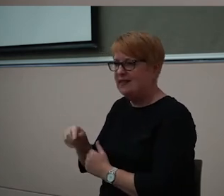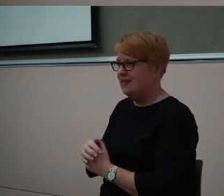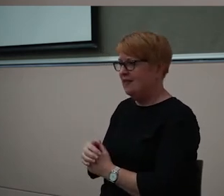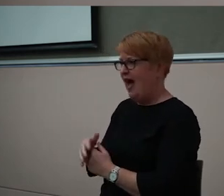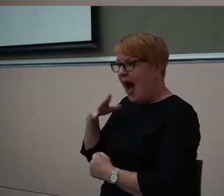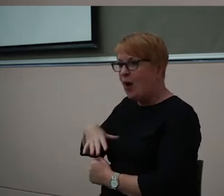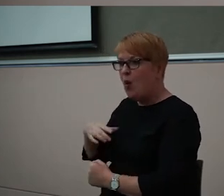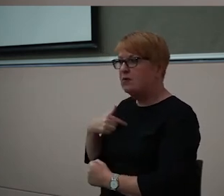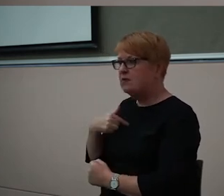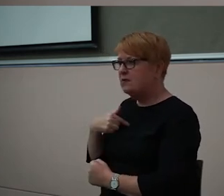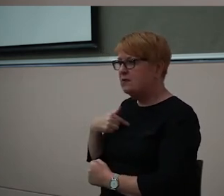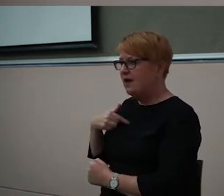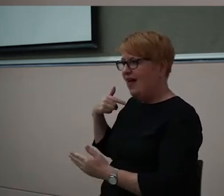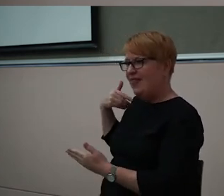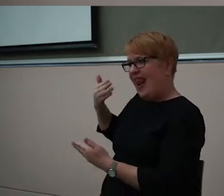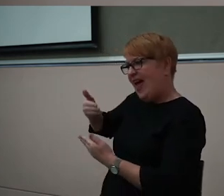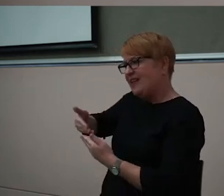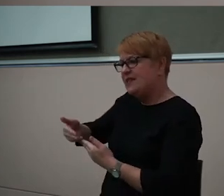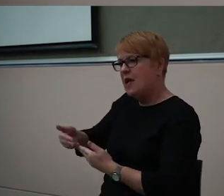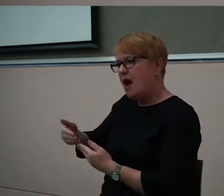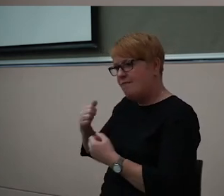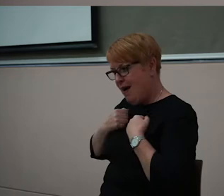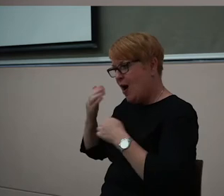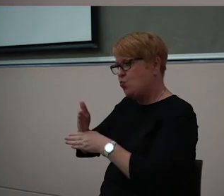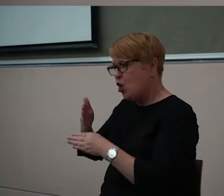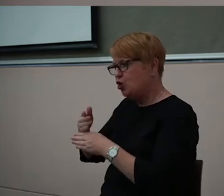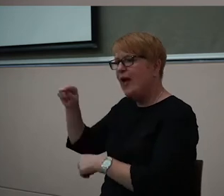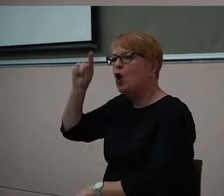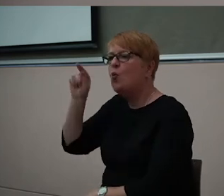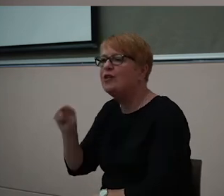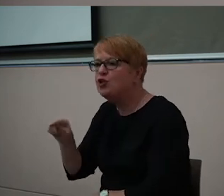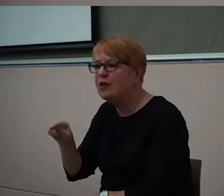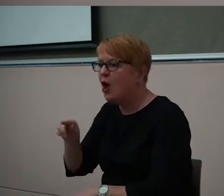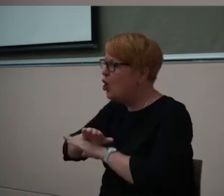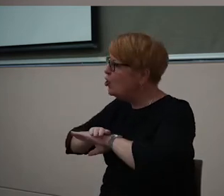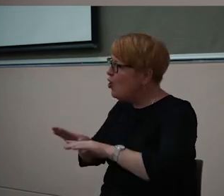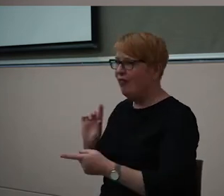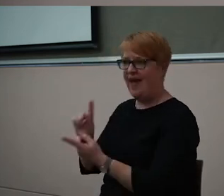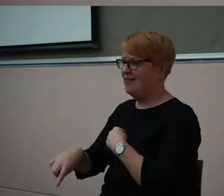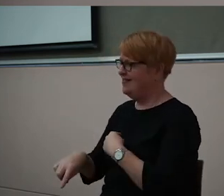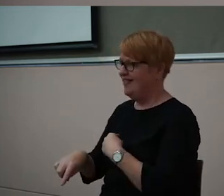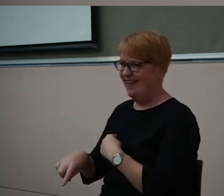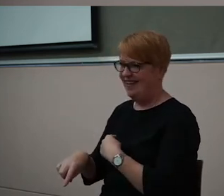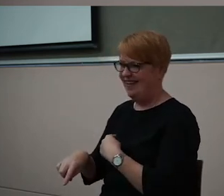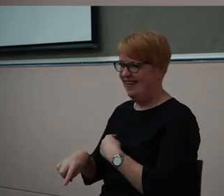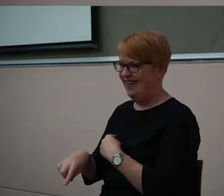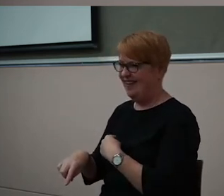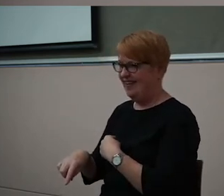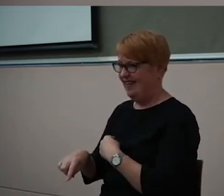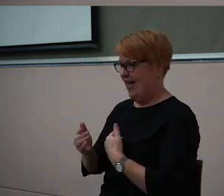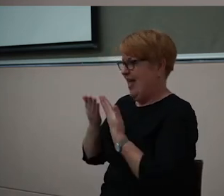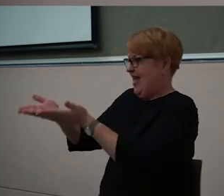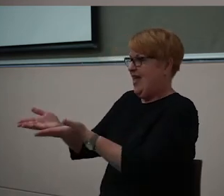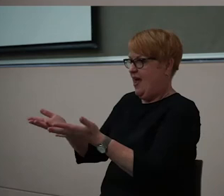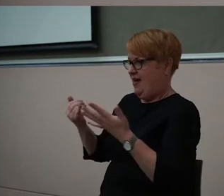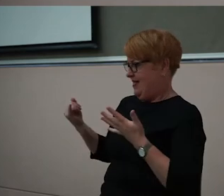so I think I'm always wanting to like, if I'm working with anybody, whoever that may be, like you've